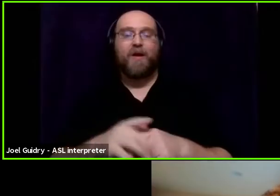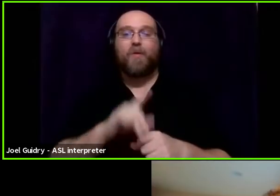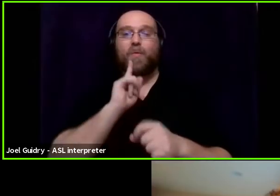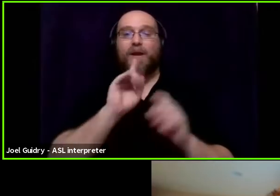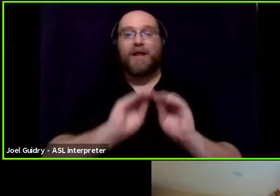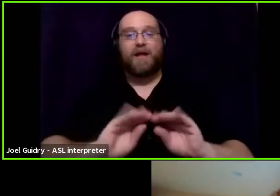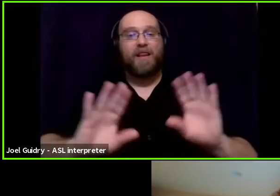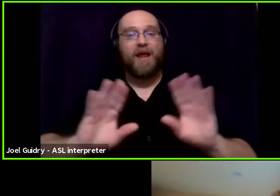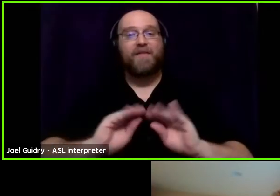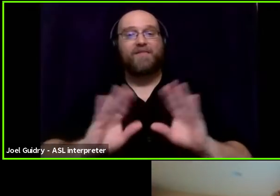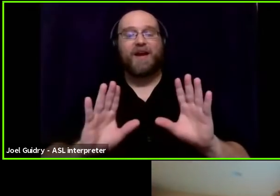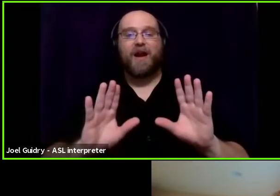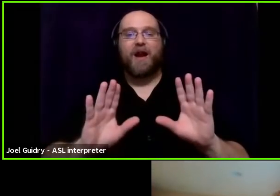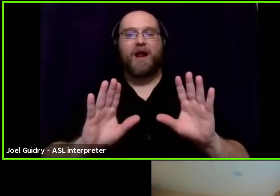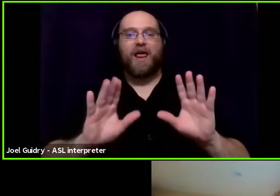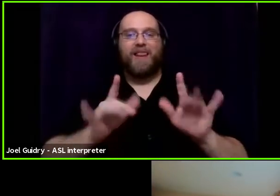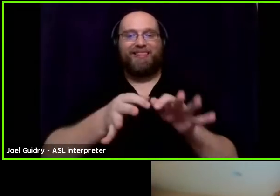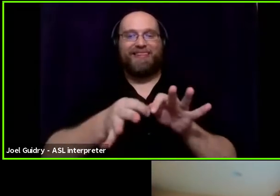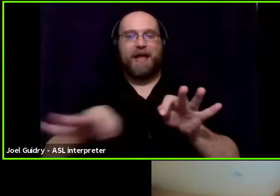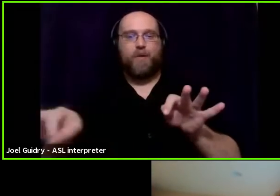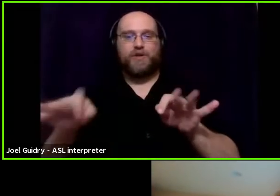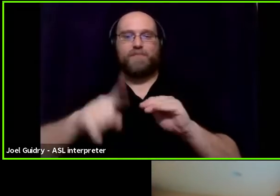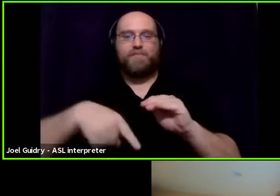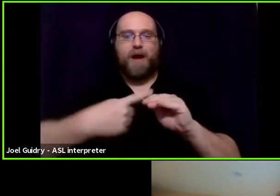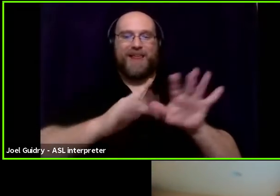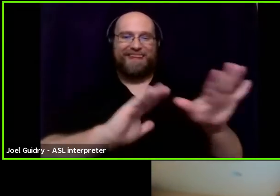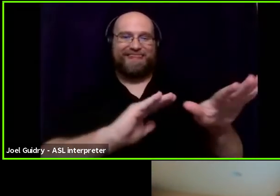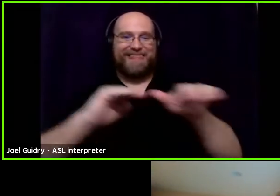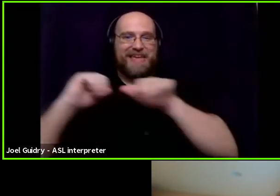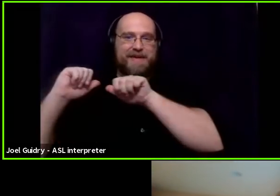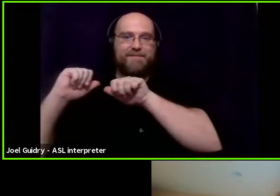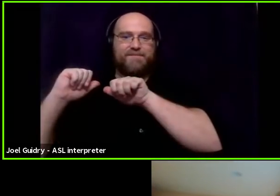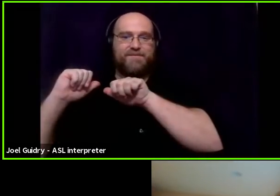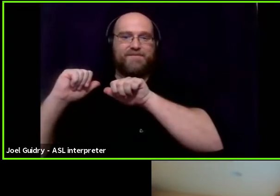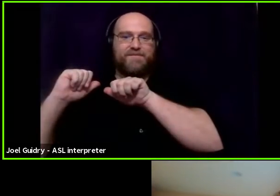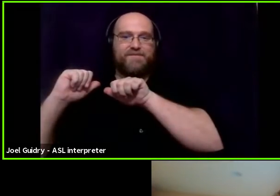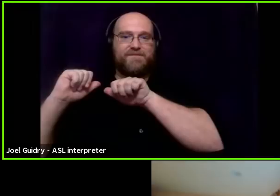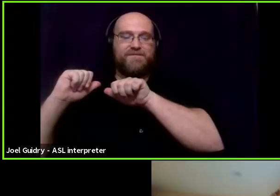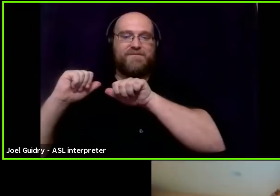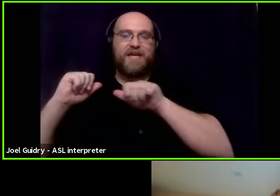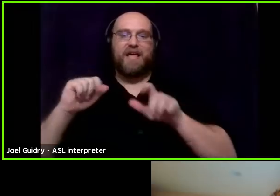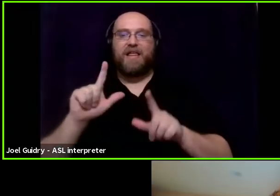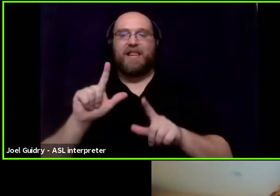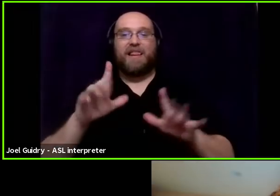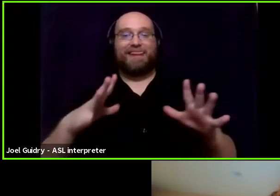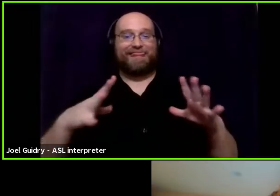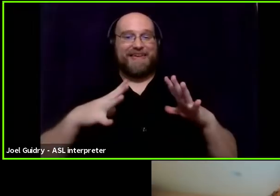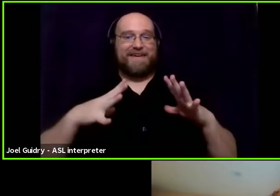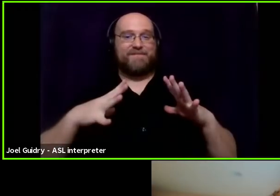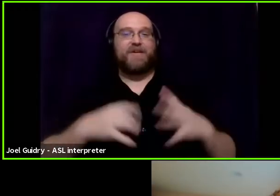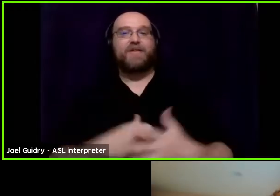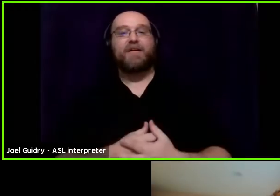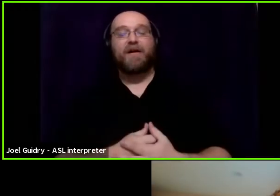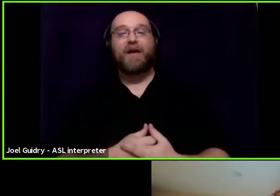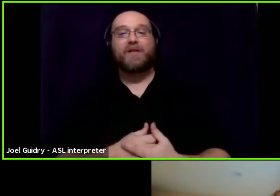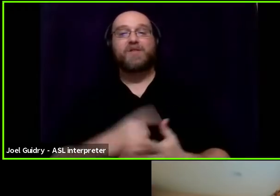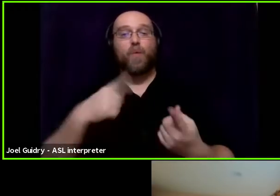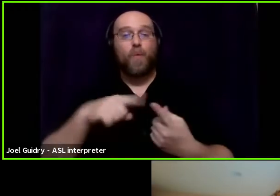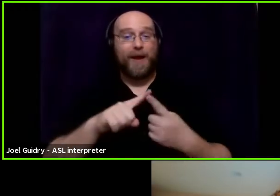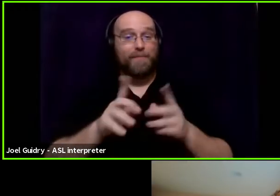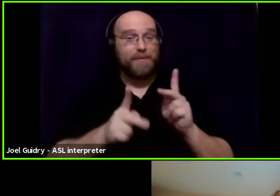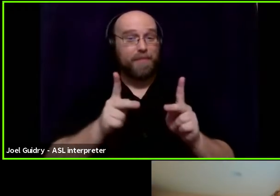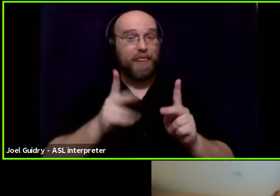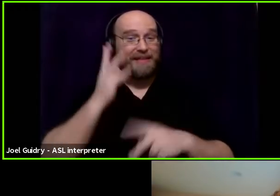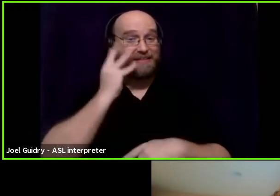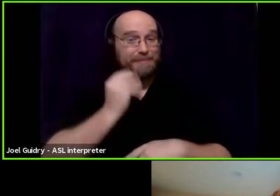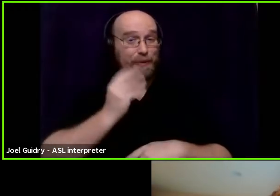leave language so that when people are experiencing COVID, they are able